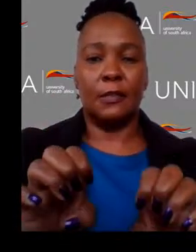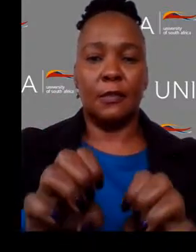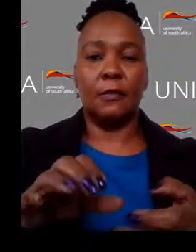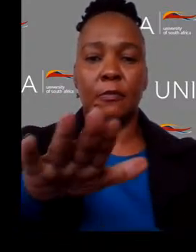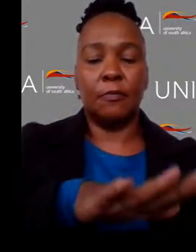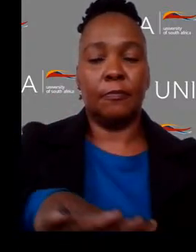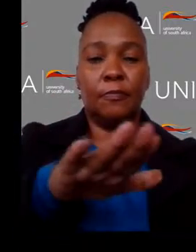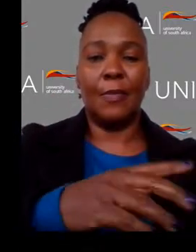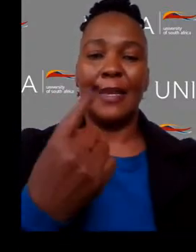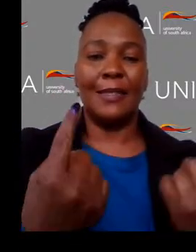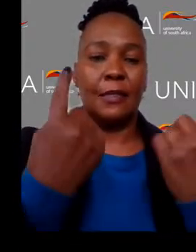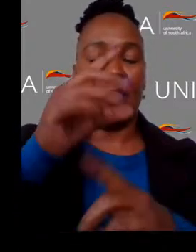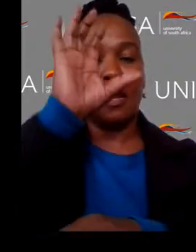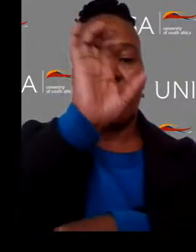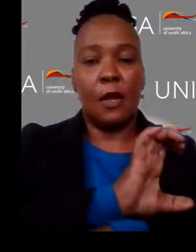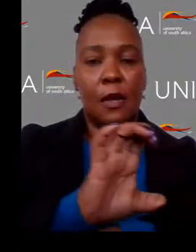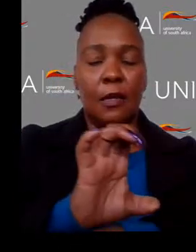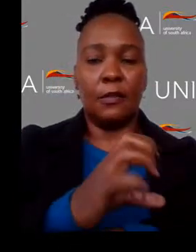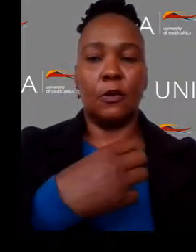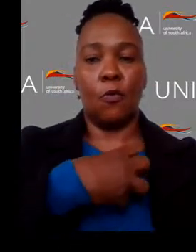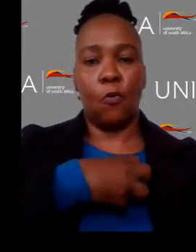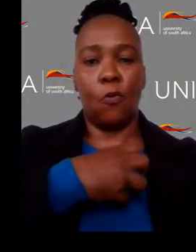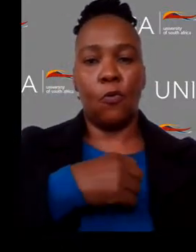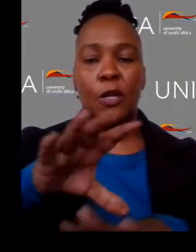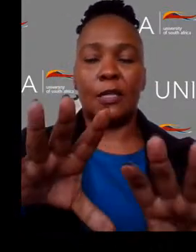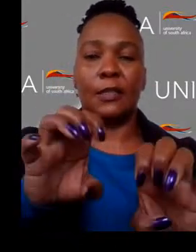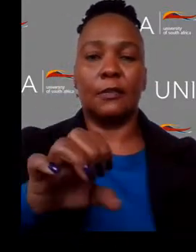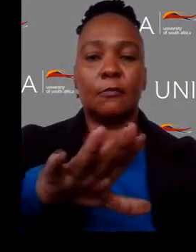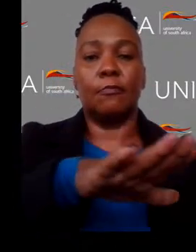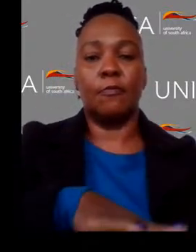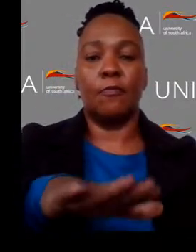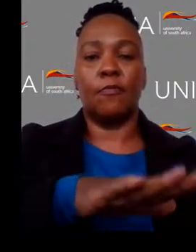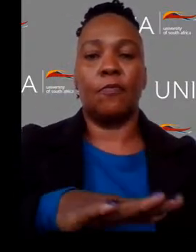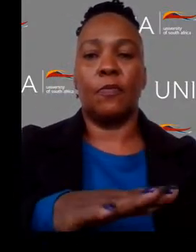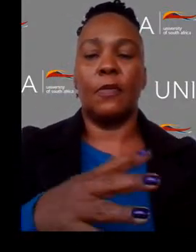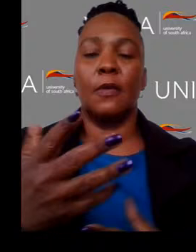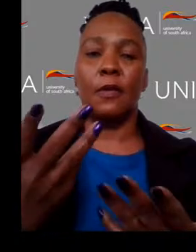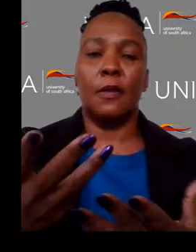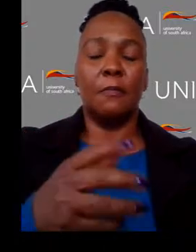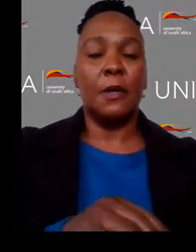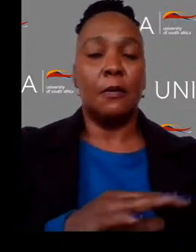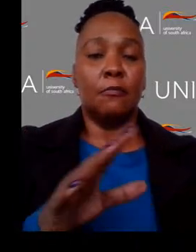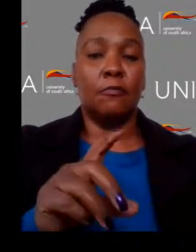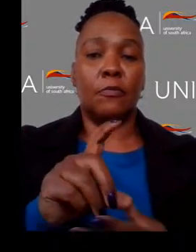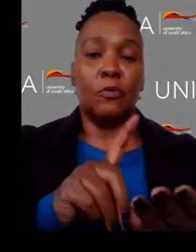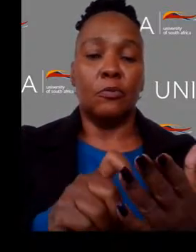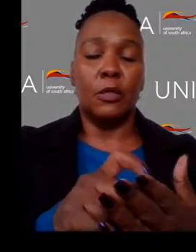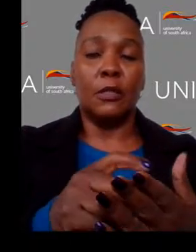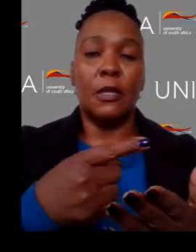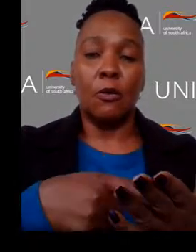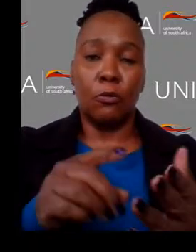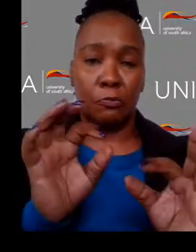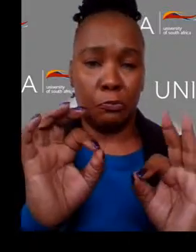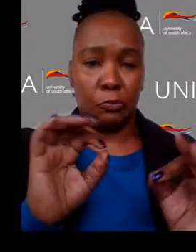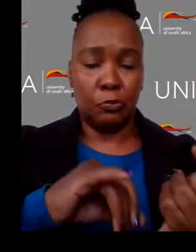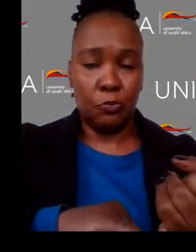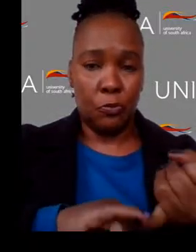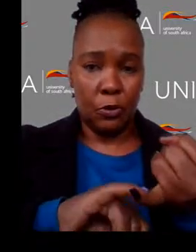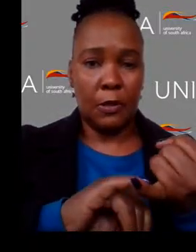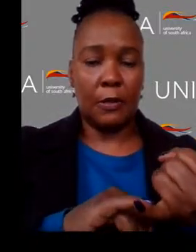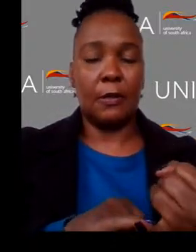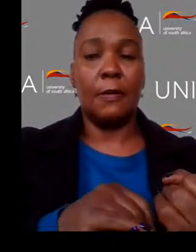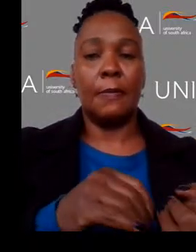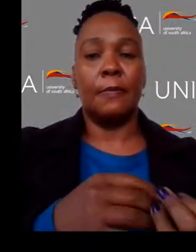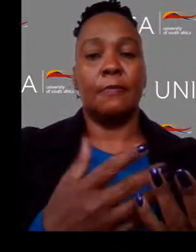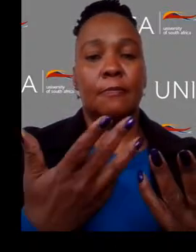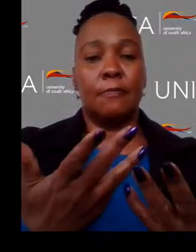Each college has its own exam portal. So if you don't click on the correct module, you will be directed perhaps to